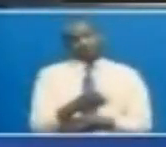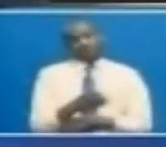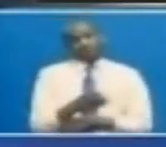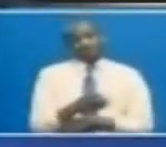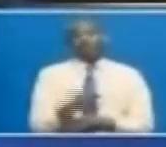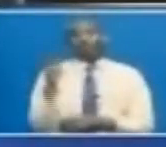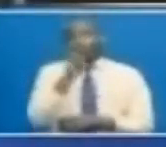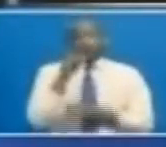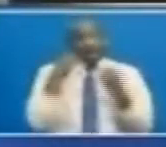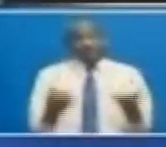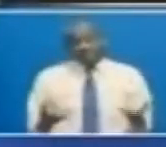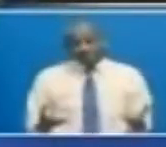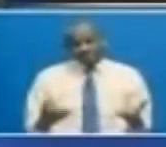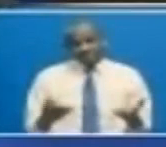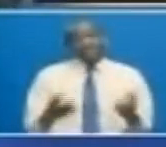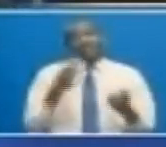consumed